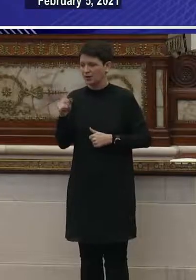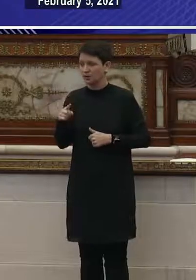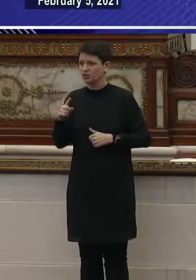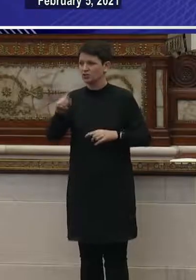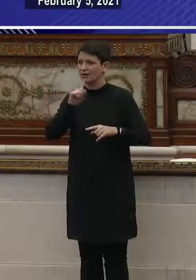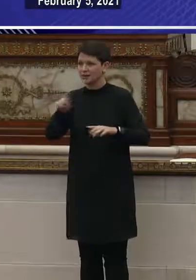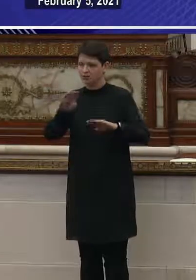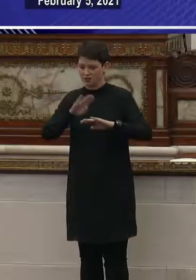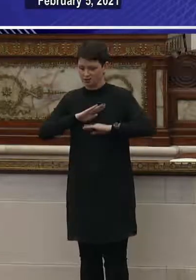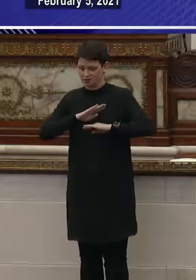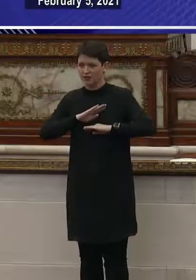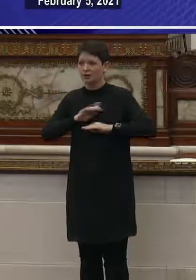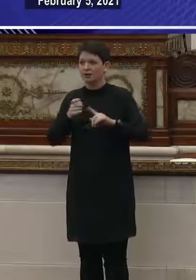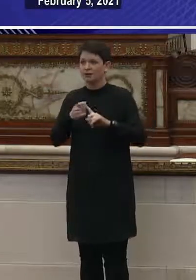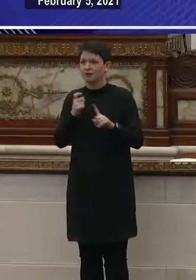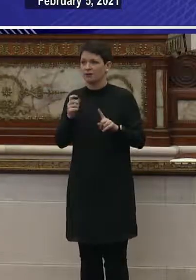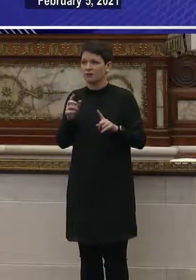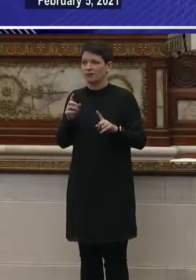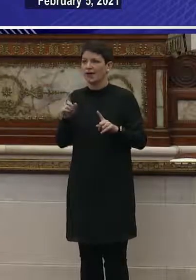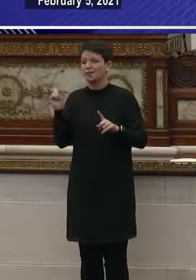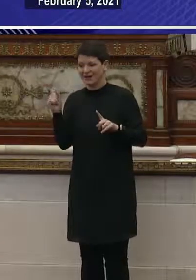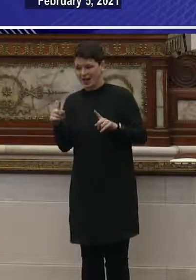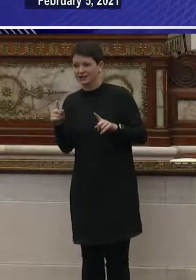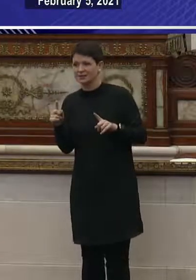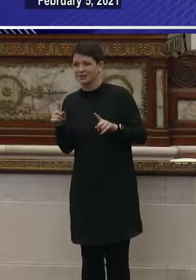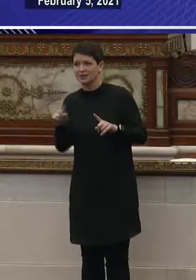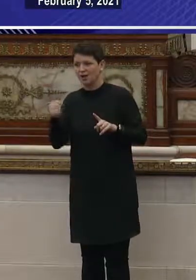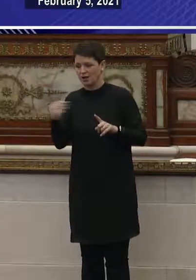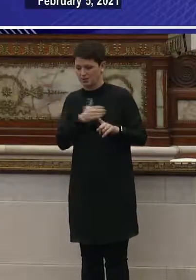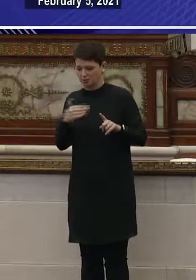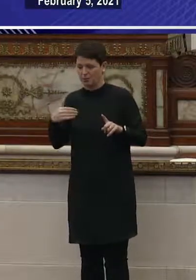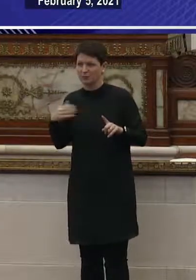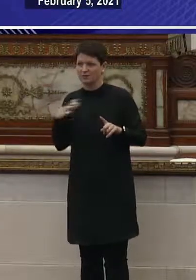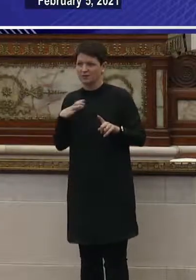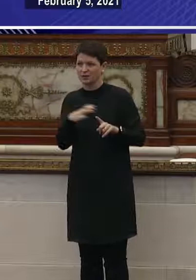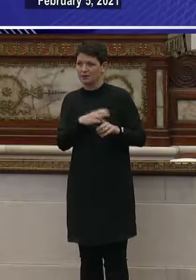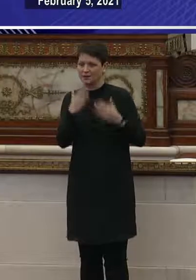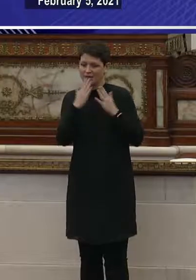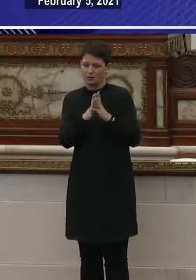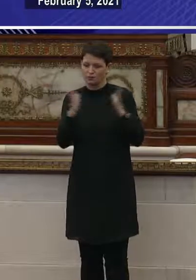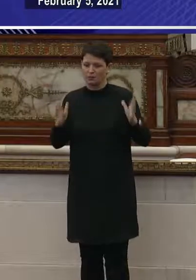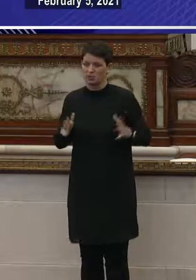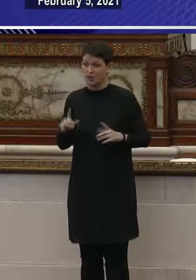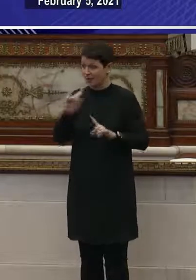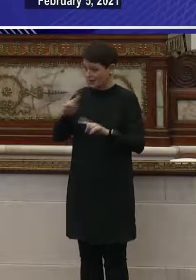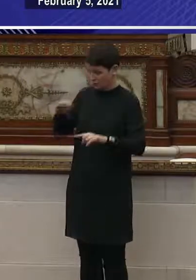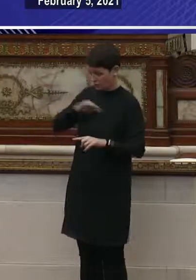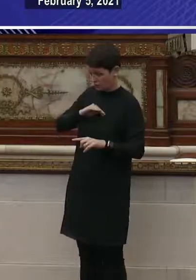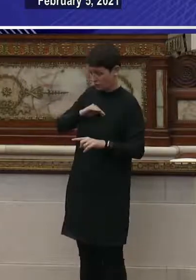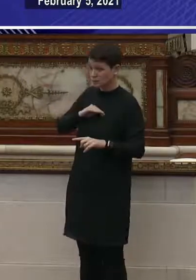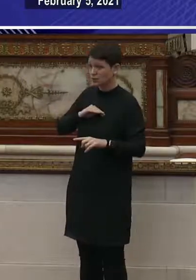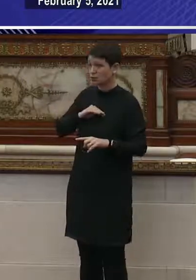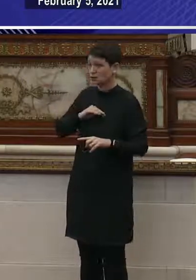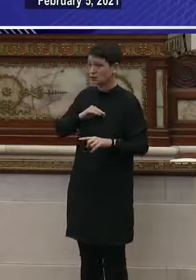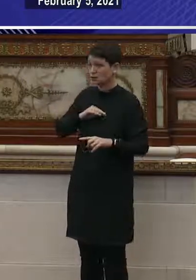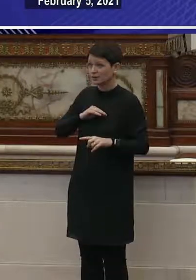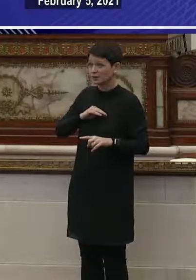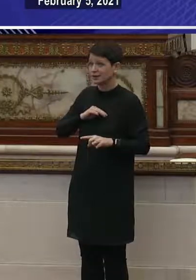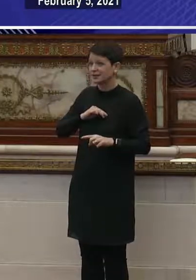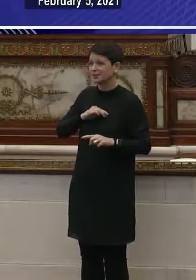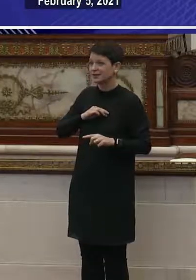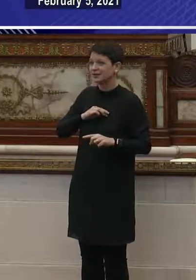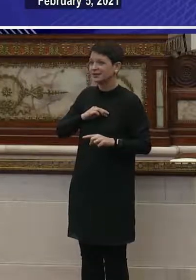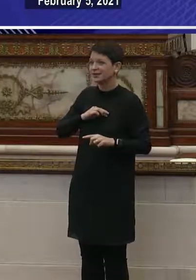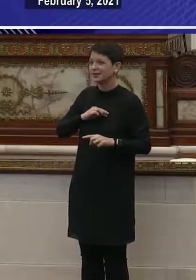been answered have been asked by other members of the committee. Thank you so much. Have they been answered as well? I don't